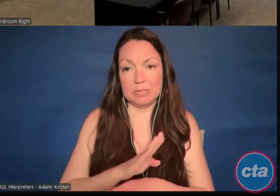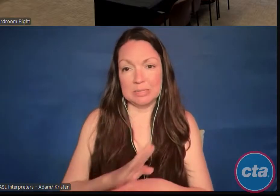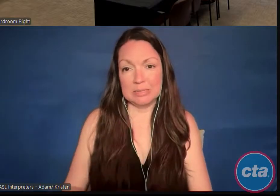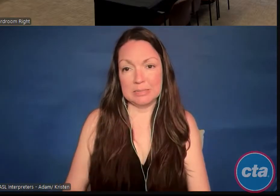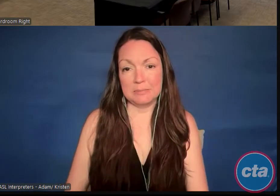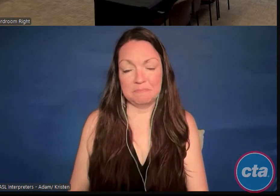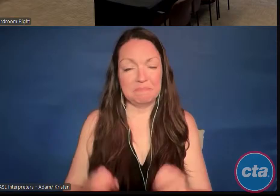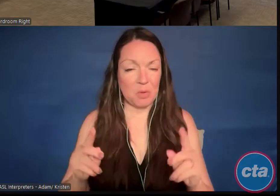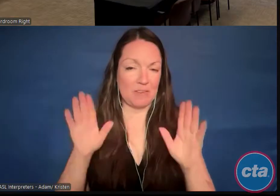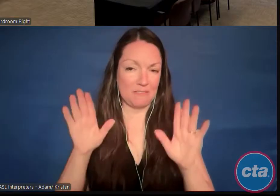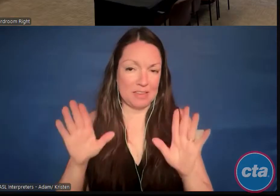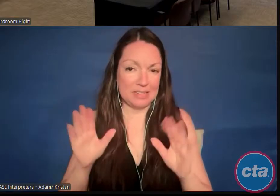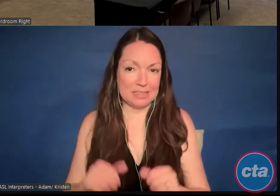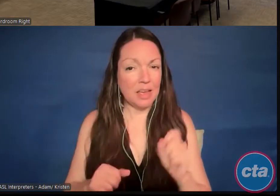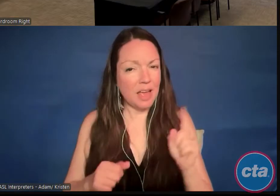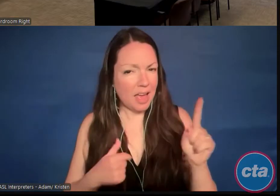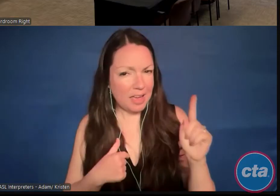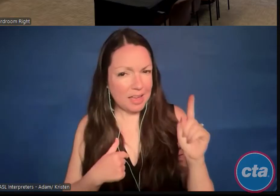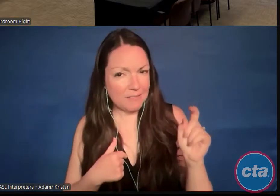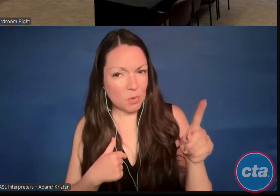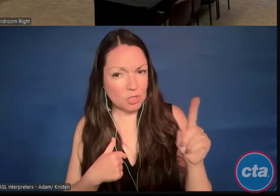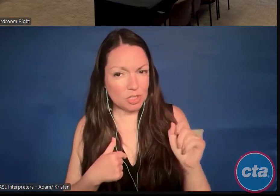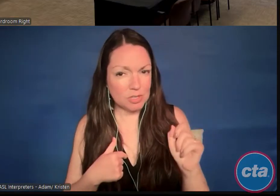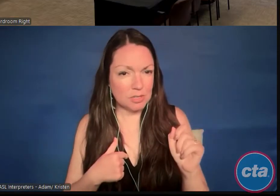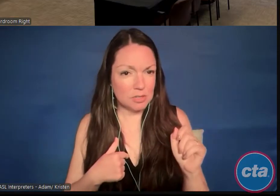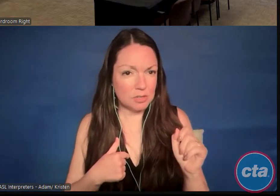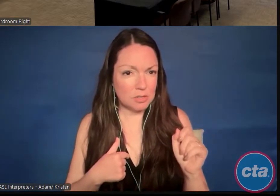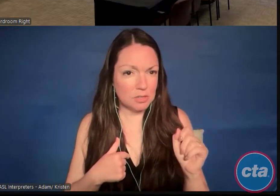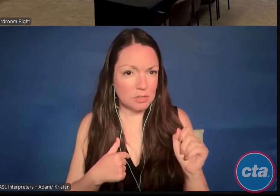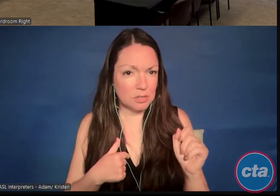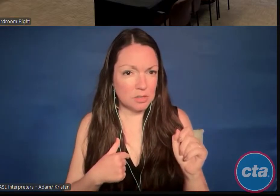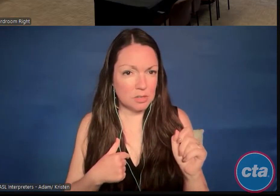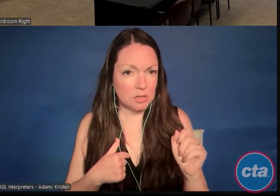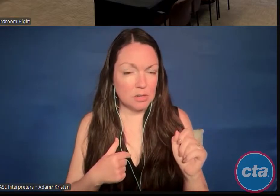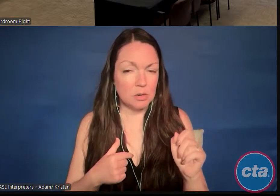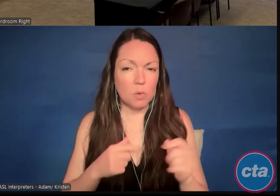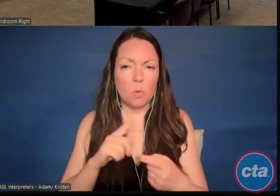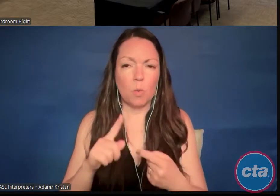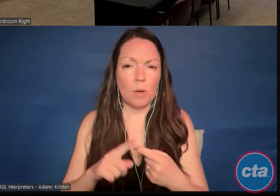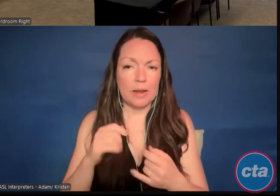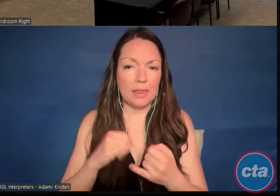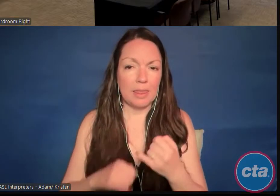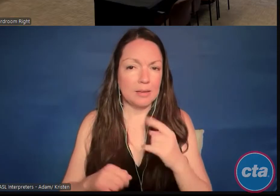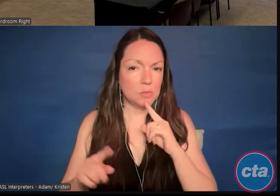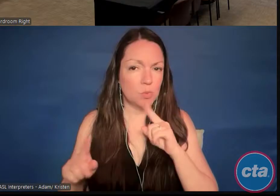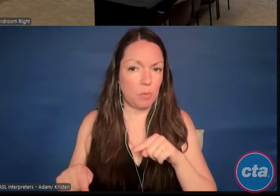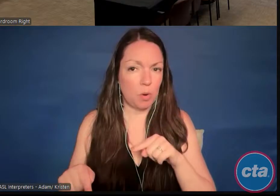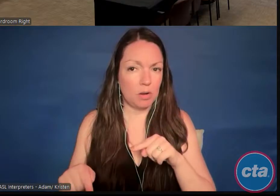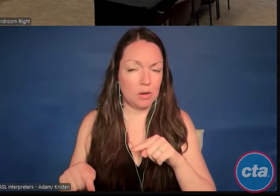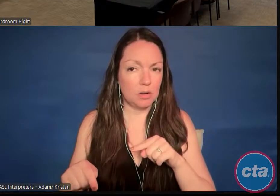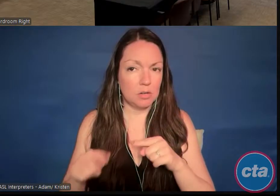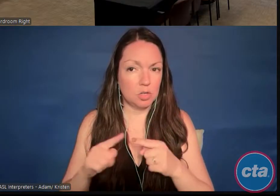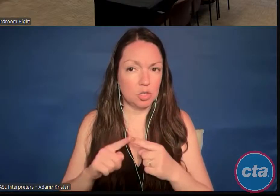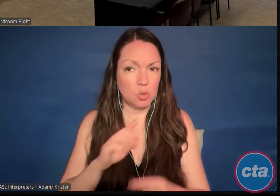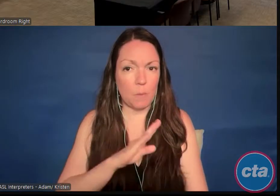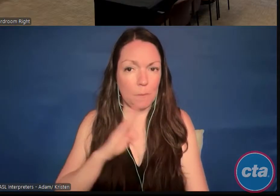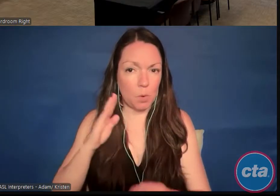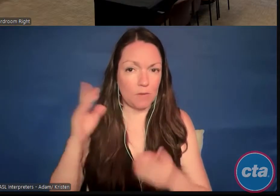fantastic. Can I just ask a question, I guess, to the board? When was our last report to the board of